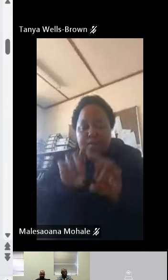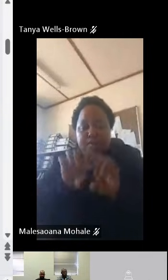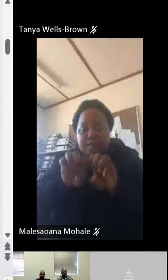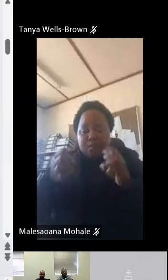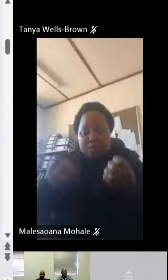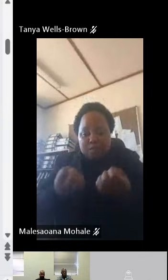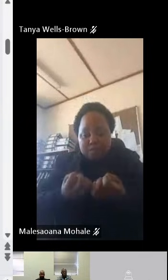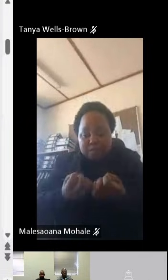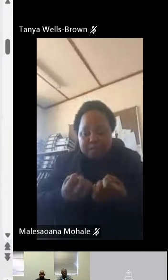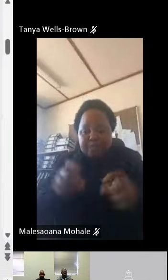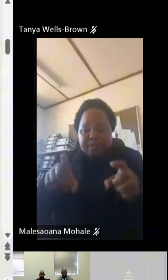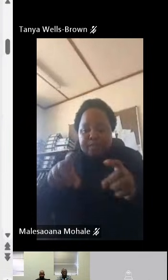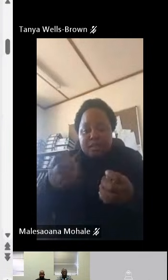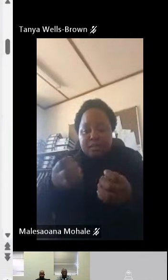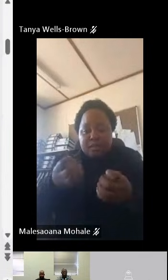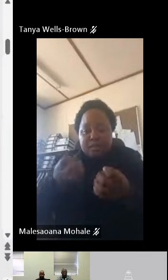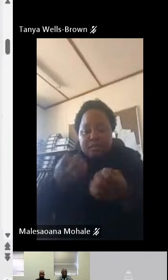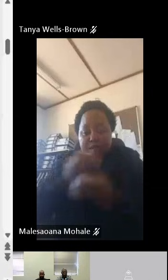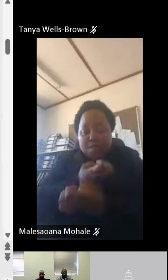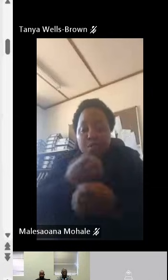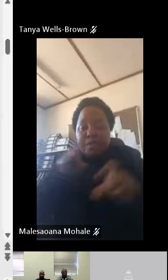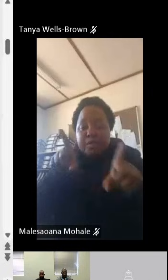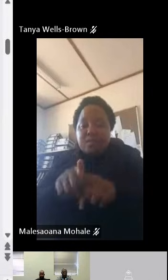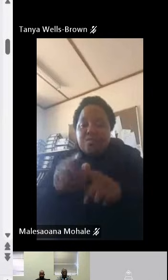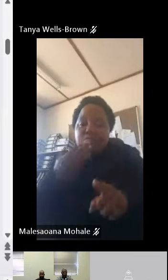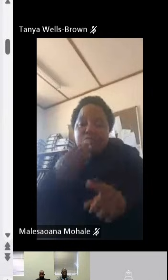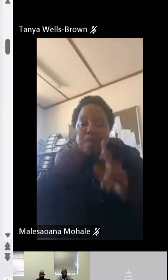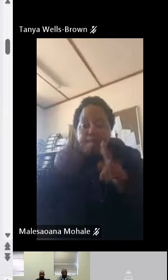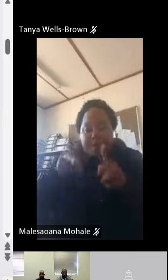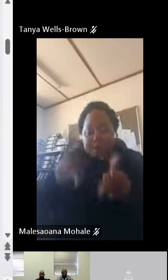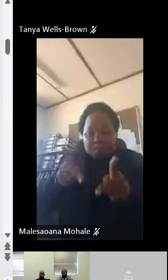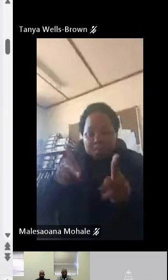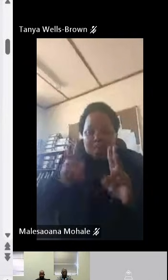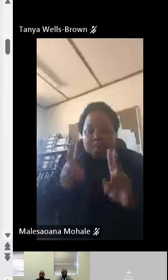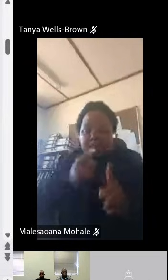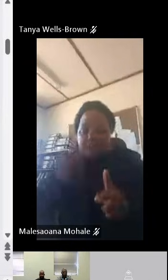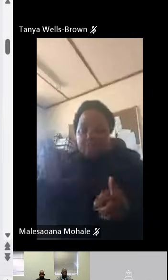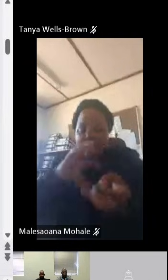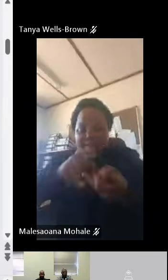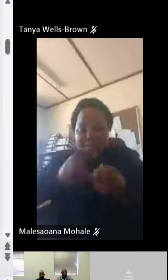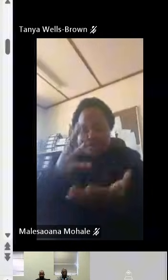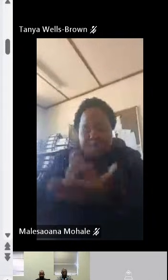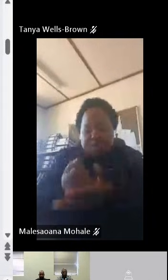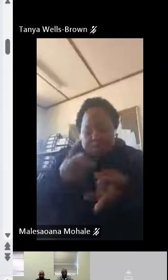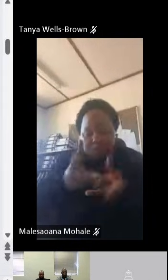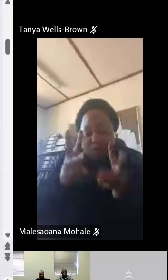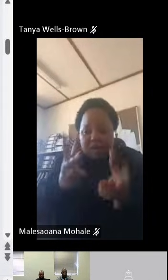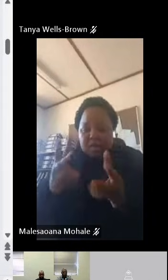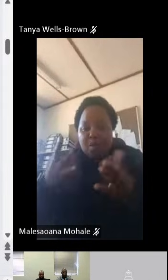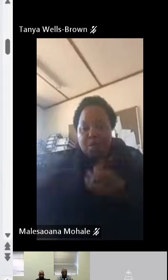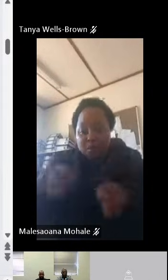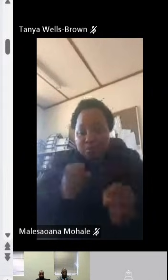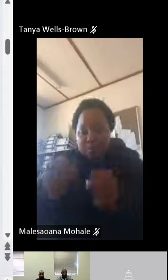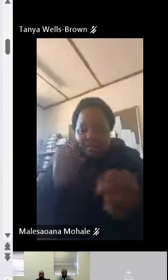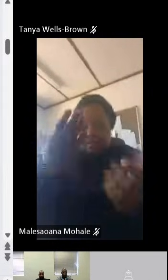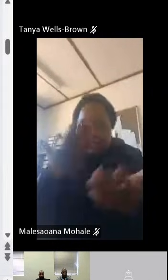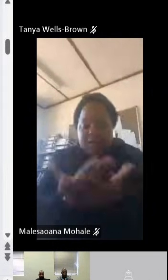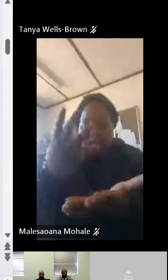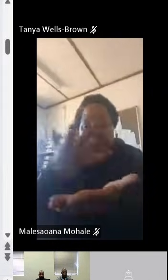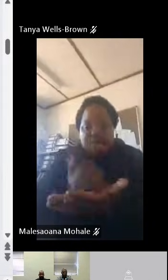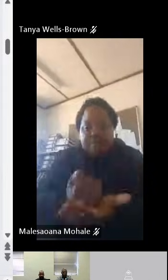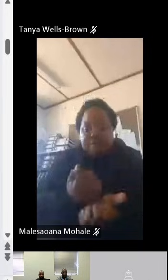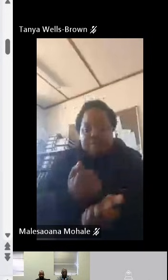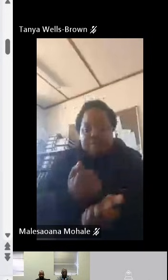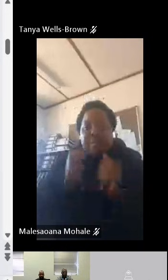people, they had to find ways, a strategy of how they could have that power. And the first